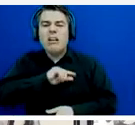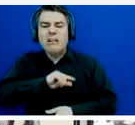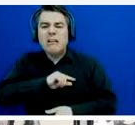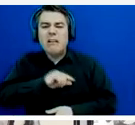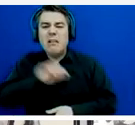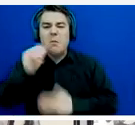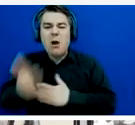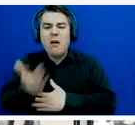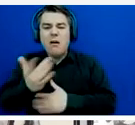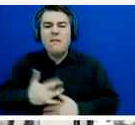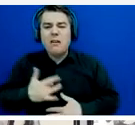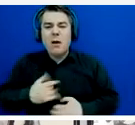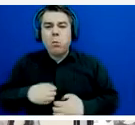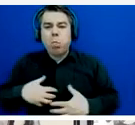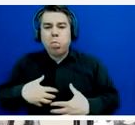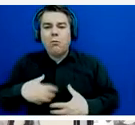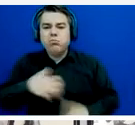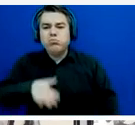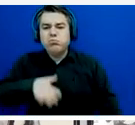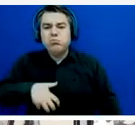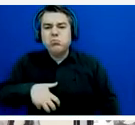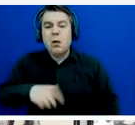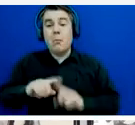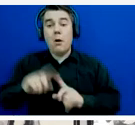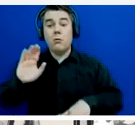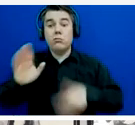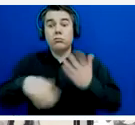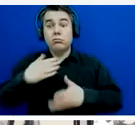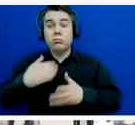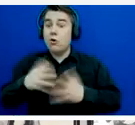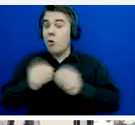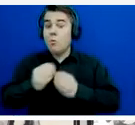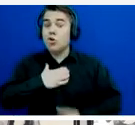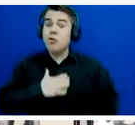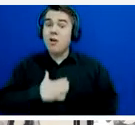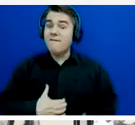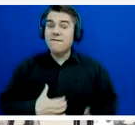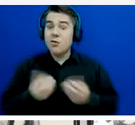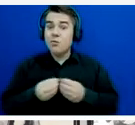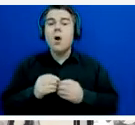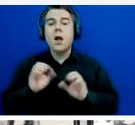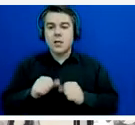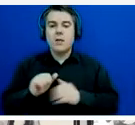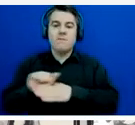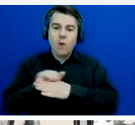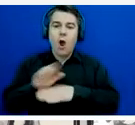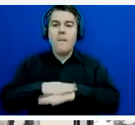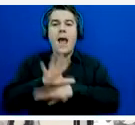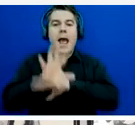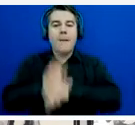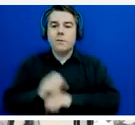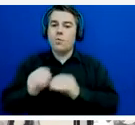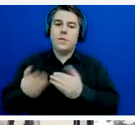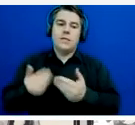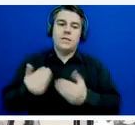and miserable. So when I didn't have the cravings anymore, I was finally able to work on the habits, and it was just so much easier.